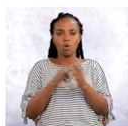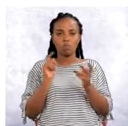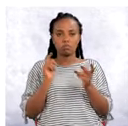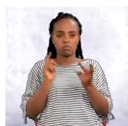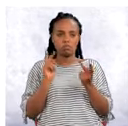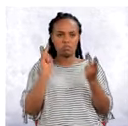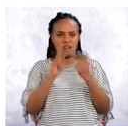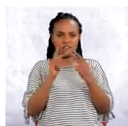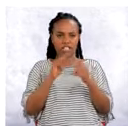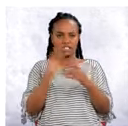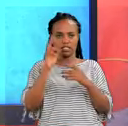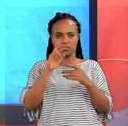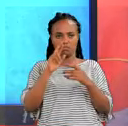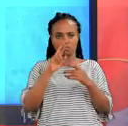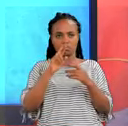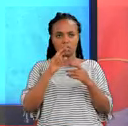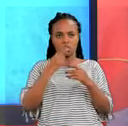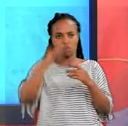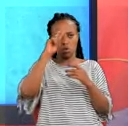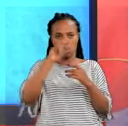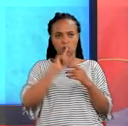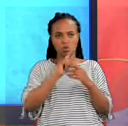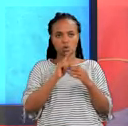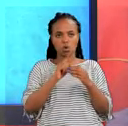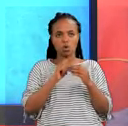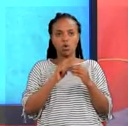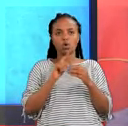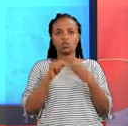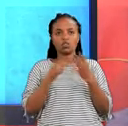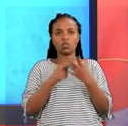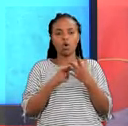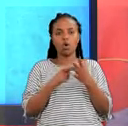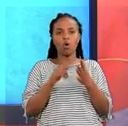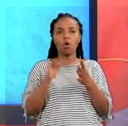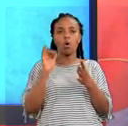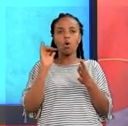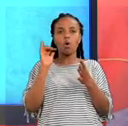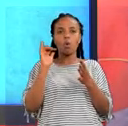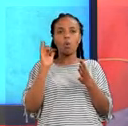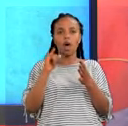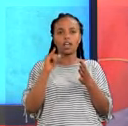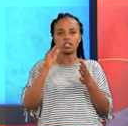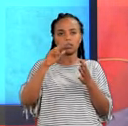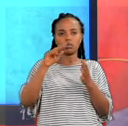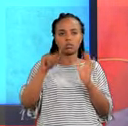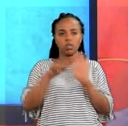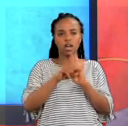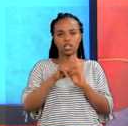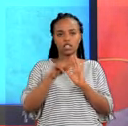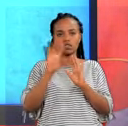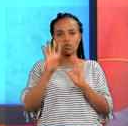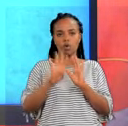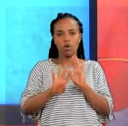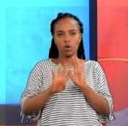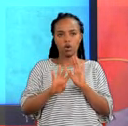square, half of this is negative 4 squared, 16, it gives you this one. Therefore, this can be written in this form, y minus